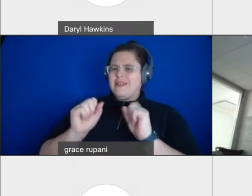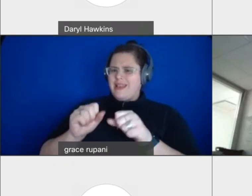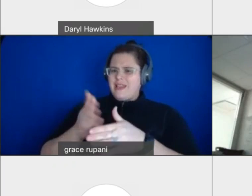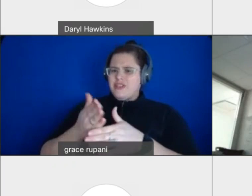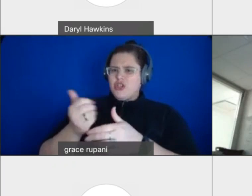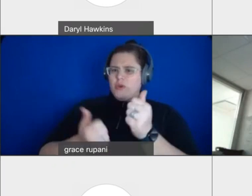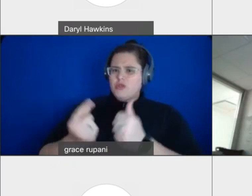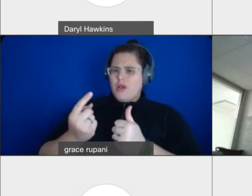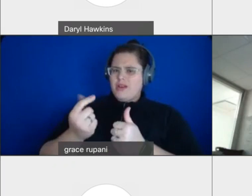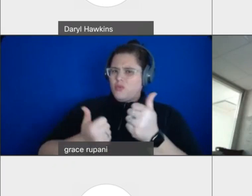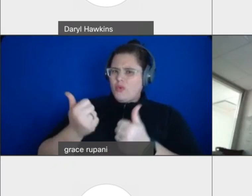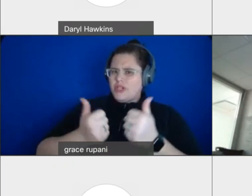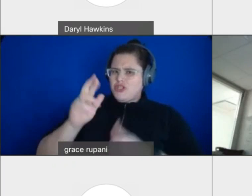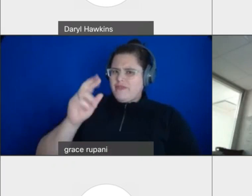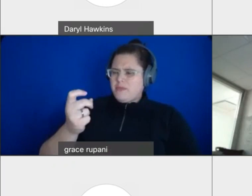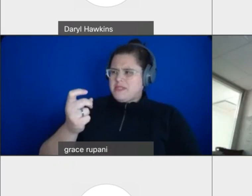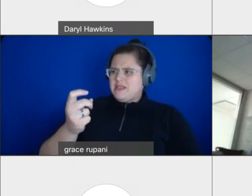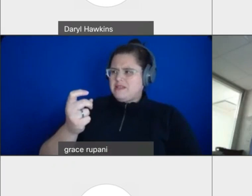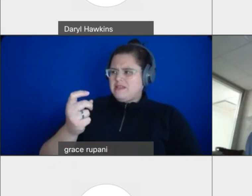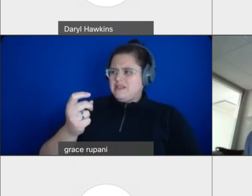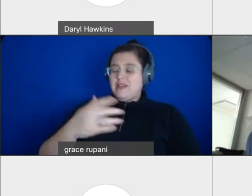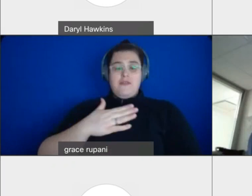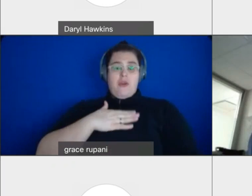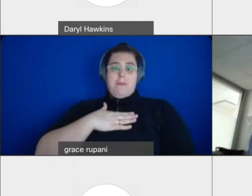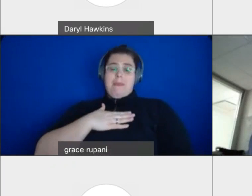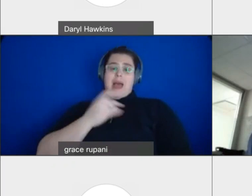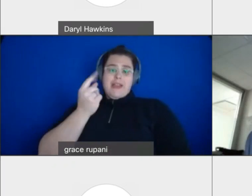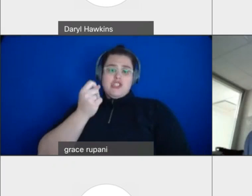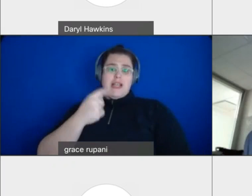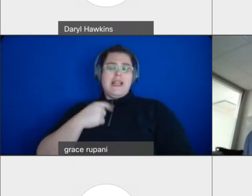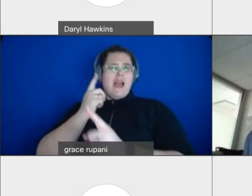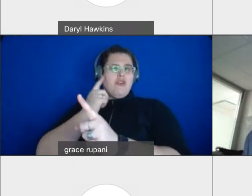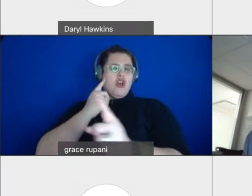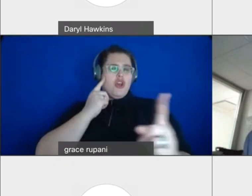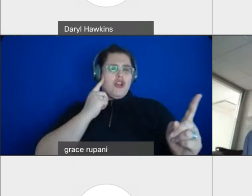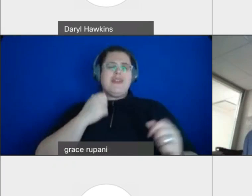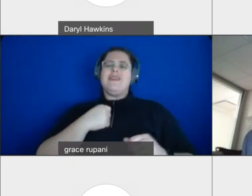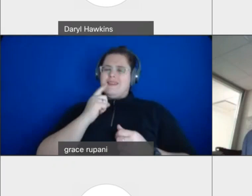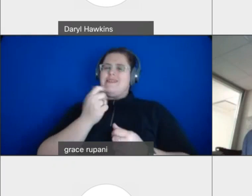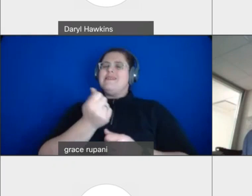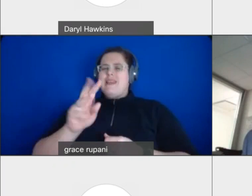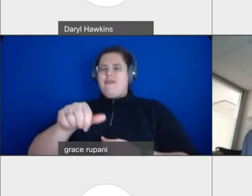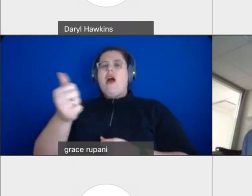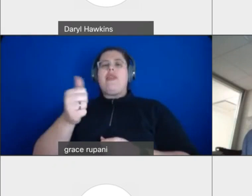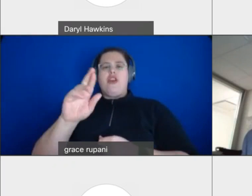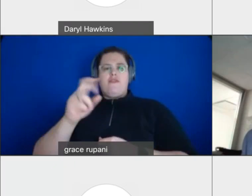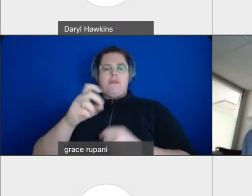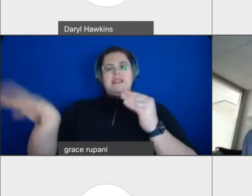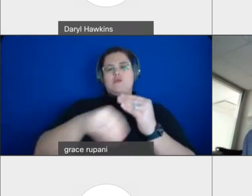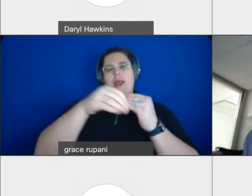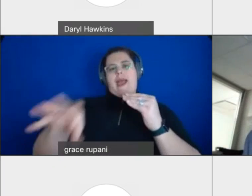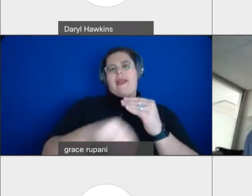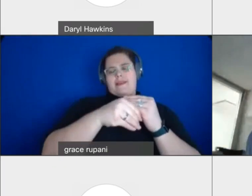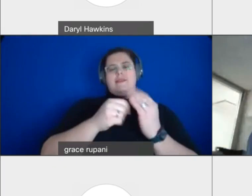pharmacy? Yeah, because it's my understanding that there were several additional pharmacies brought online to be able to help with this vaccine